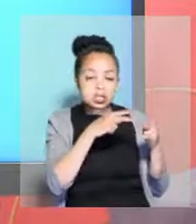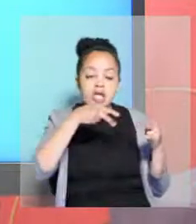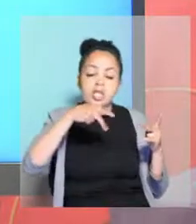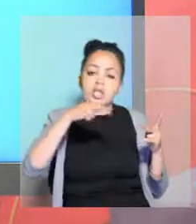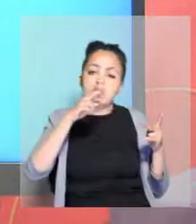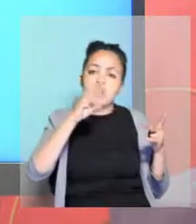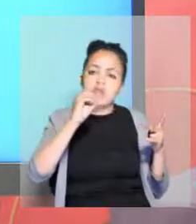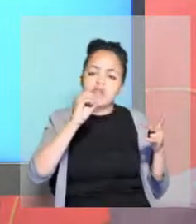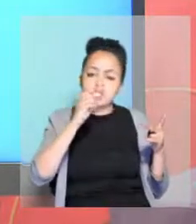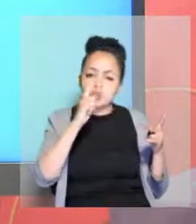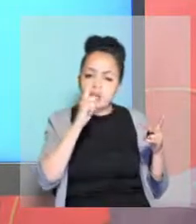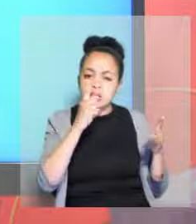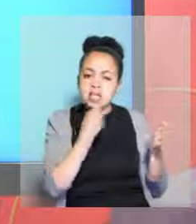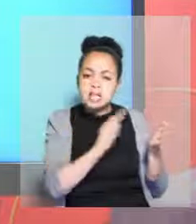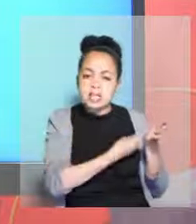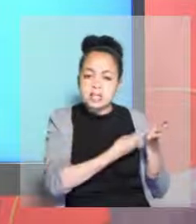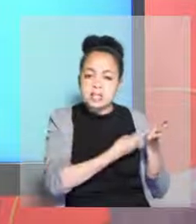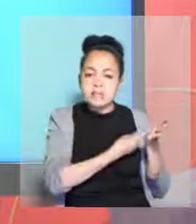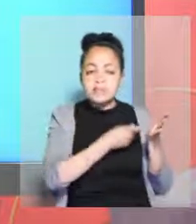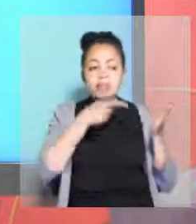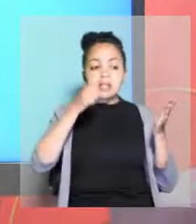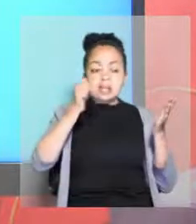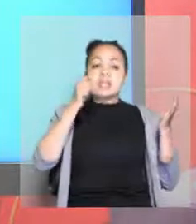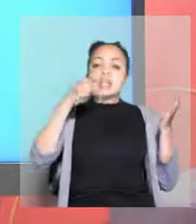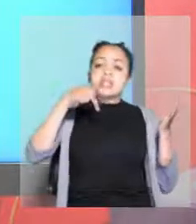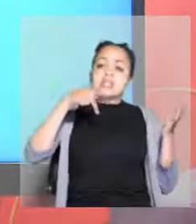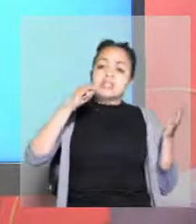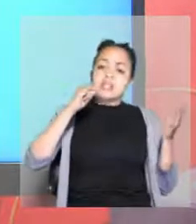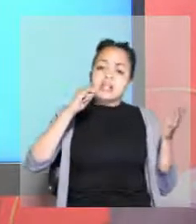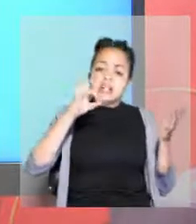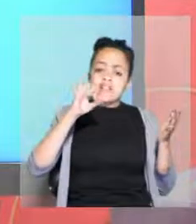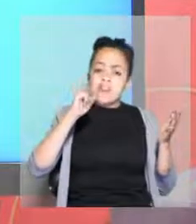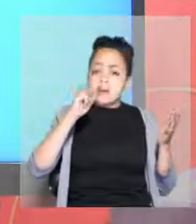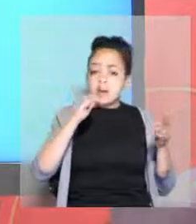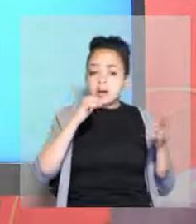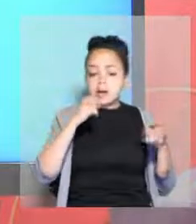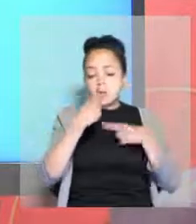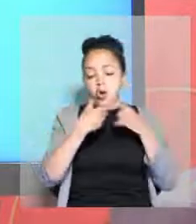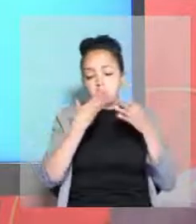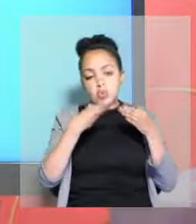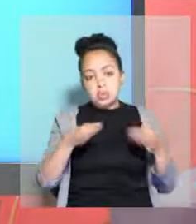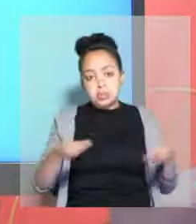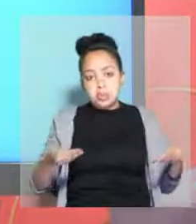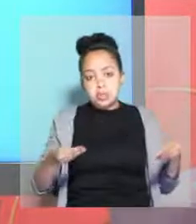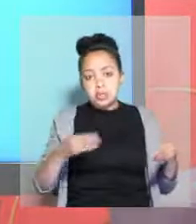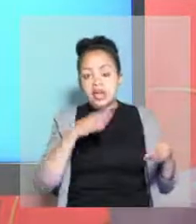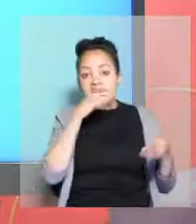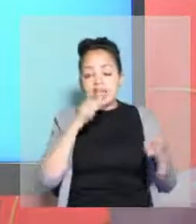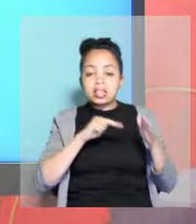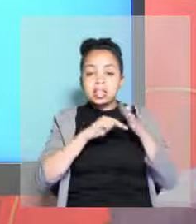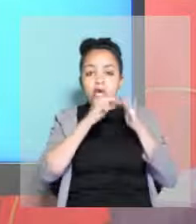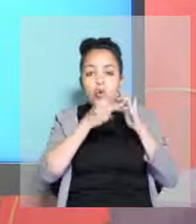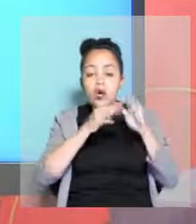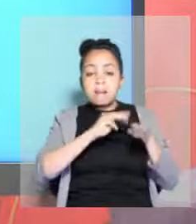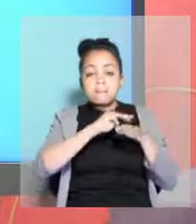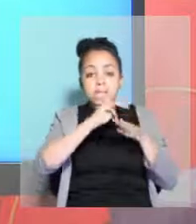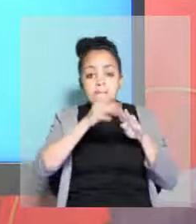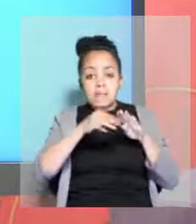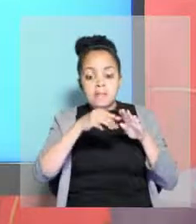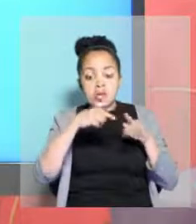1. Here, spindle fiber going to disappear. And again,